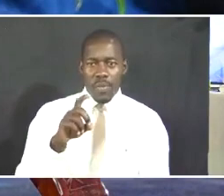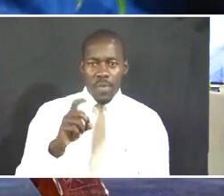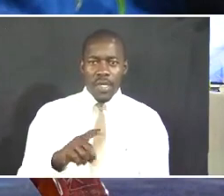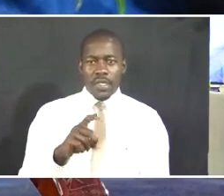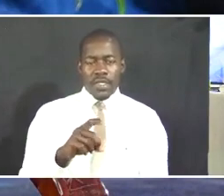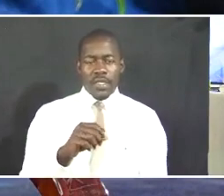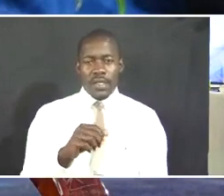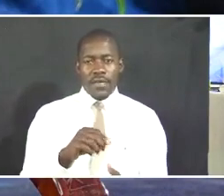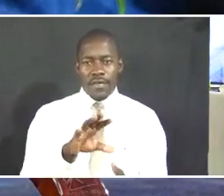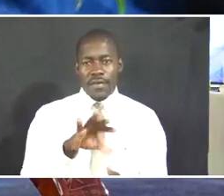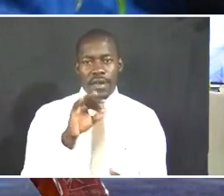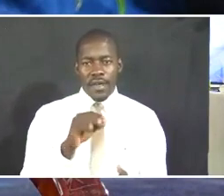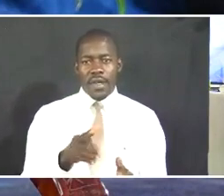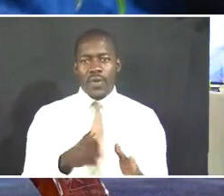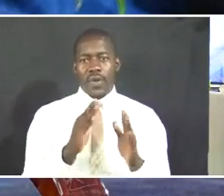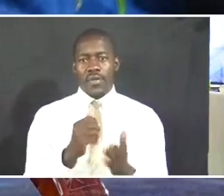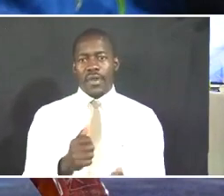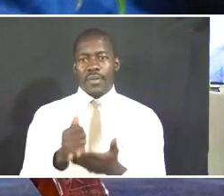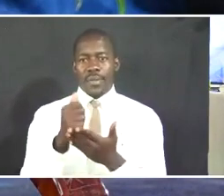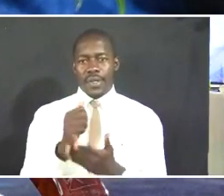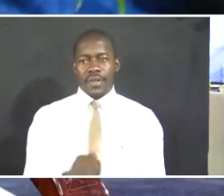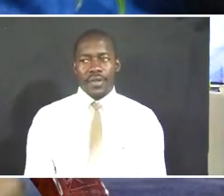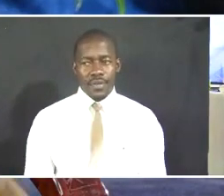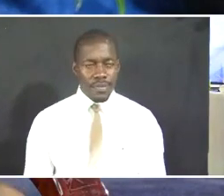be very good. Amen.